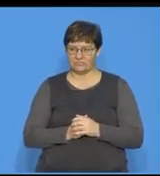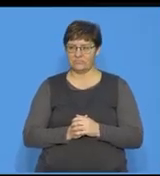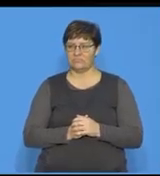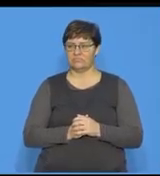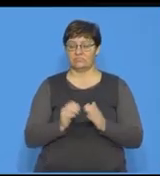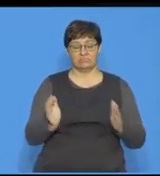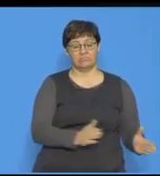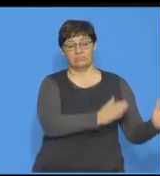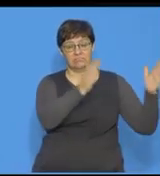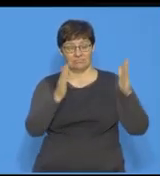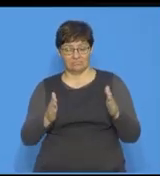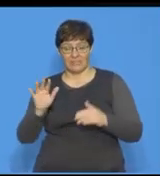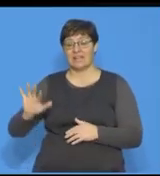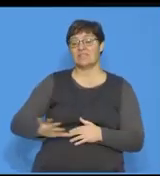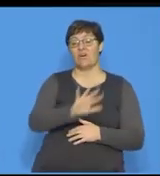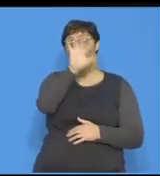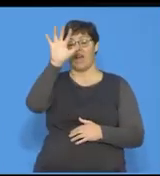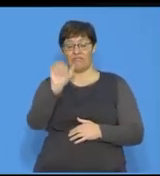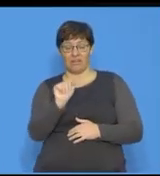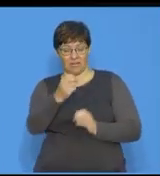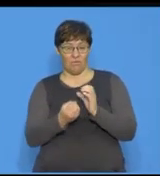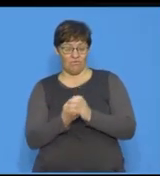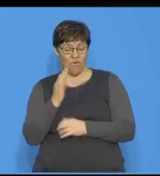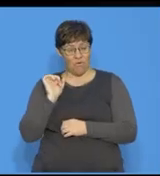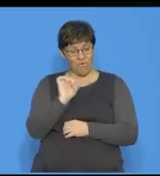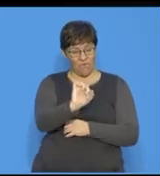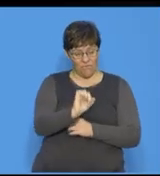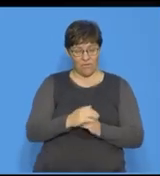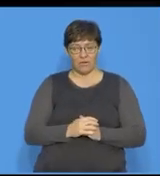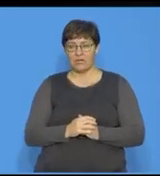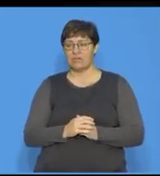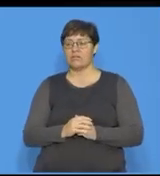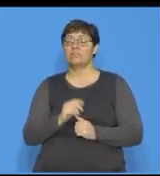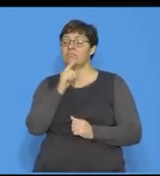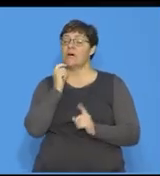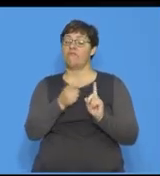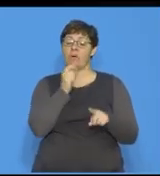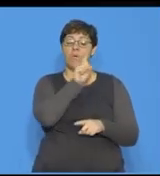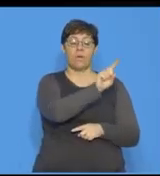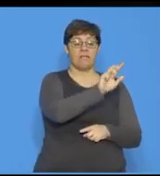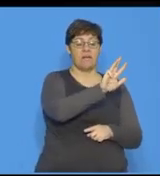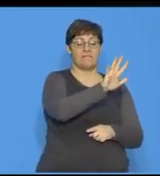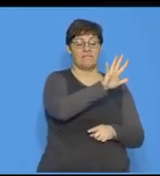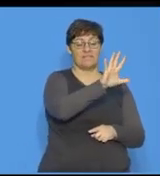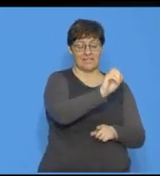we look at the South African population growth rate, we're going to move from